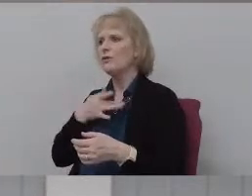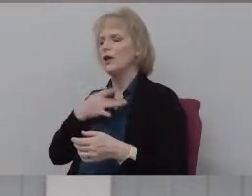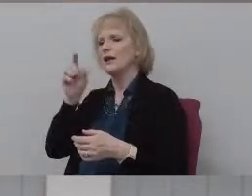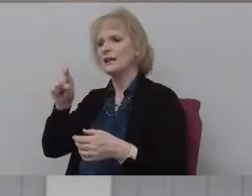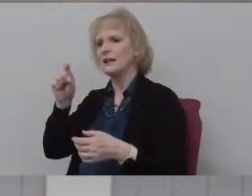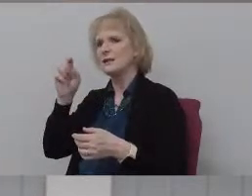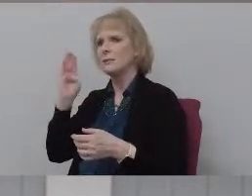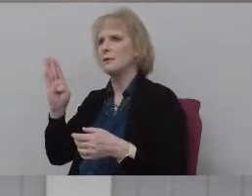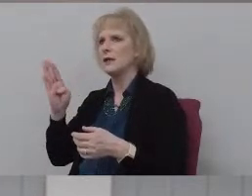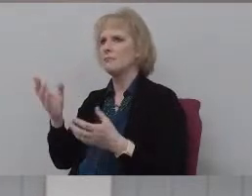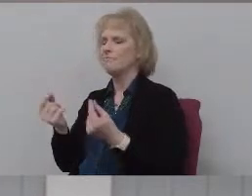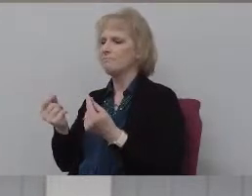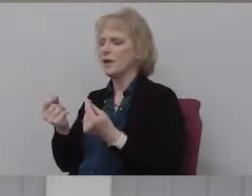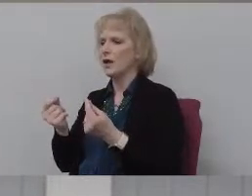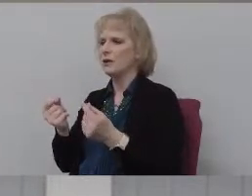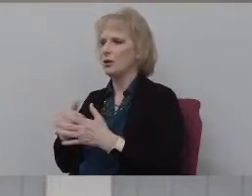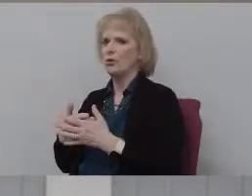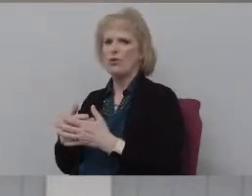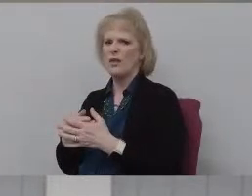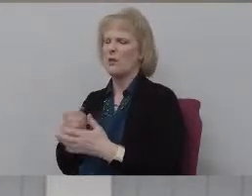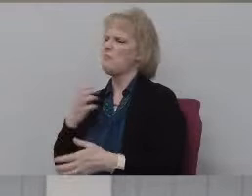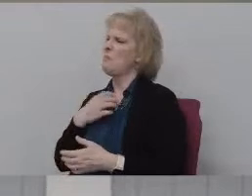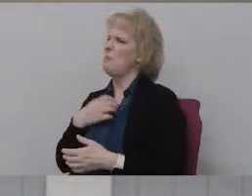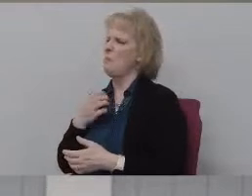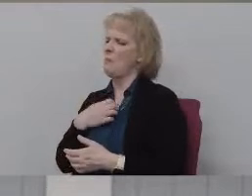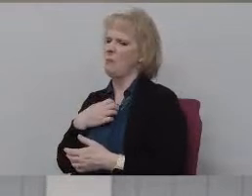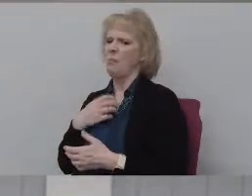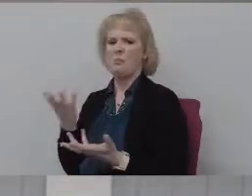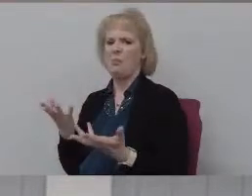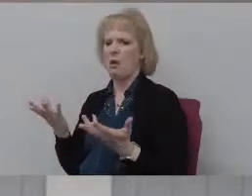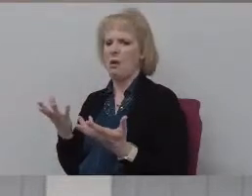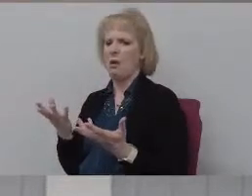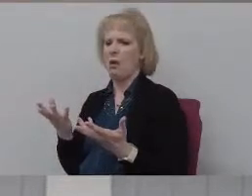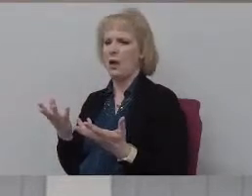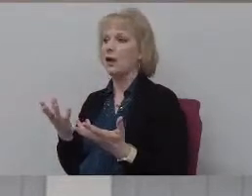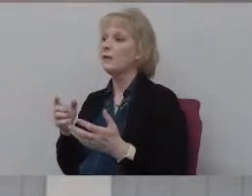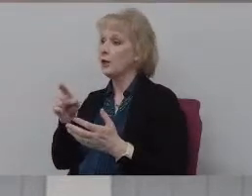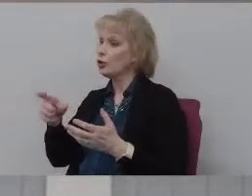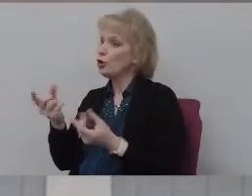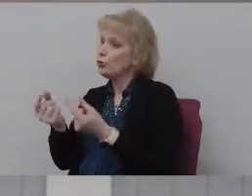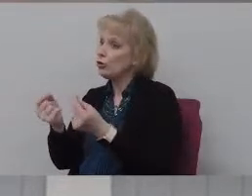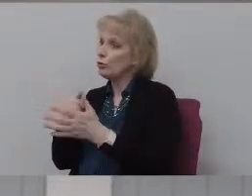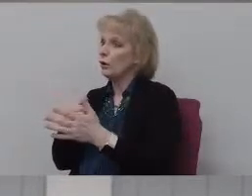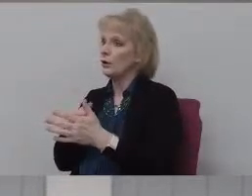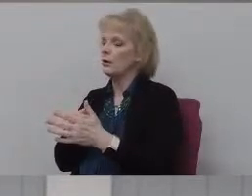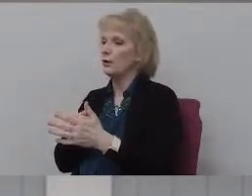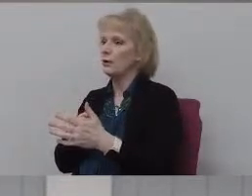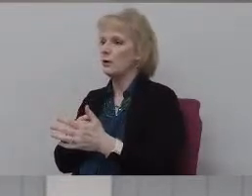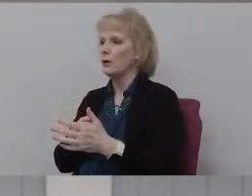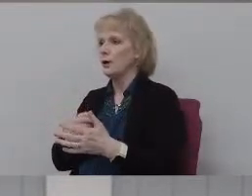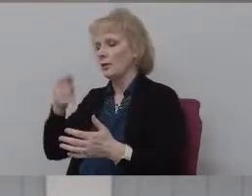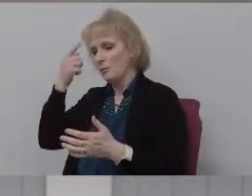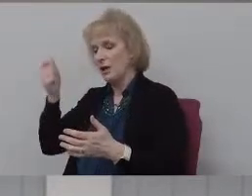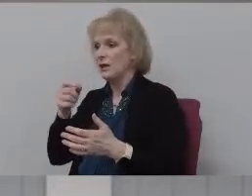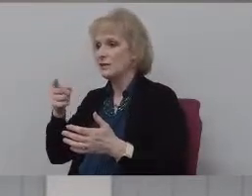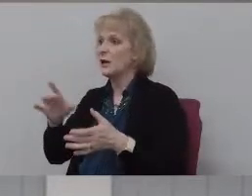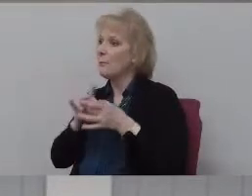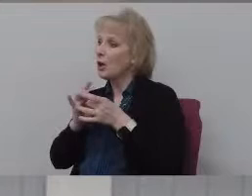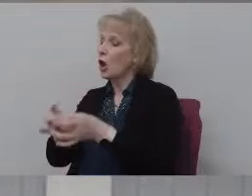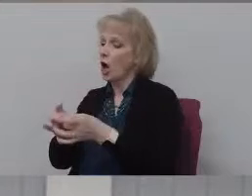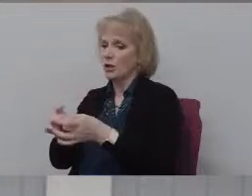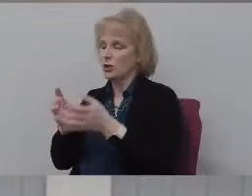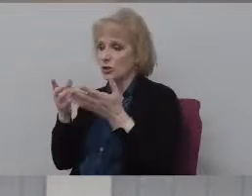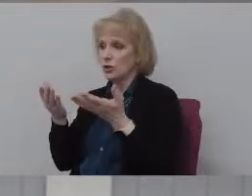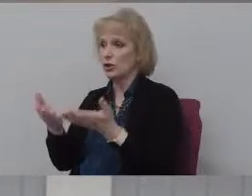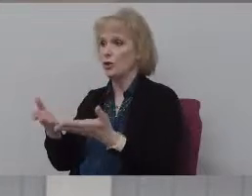done, rather than, just complaining that it's not being done, then get it done, because, this place belongs to you.